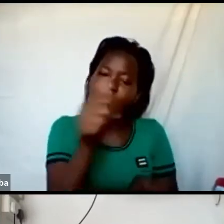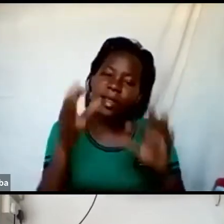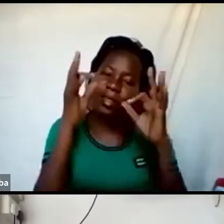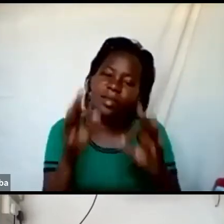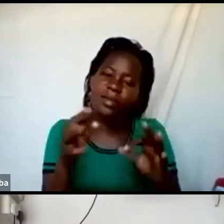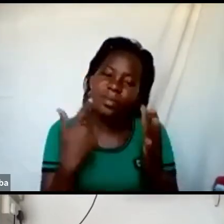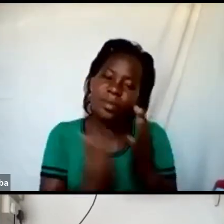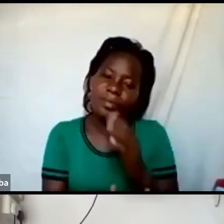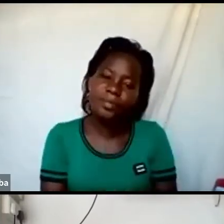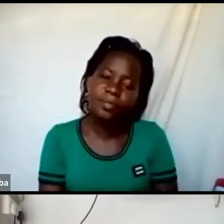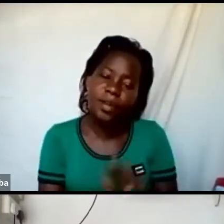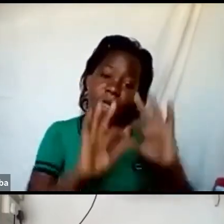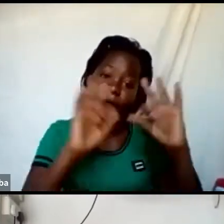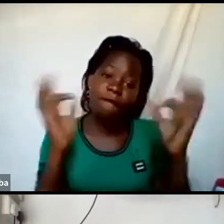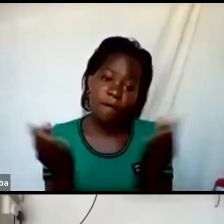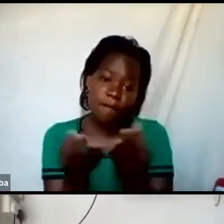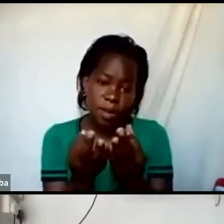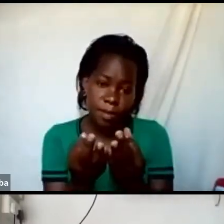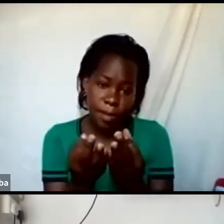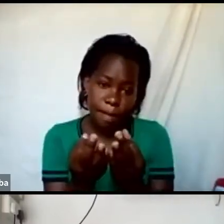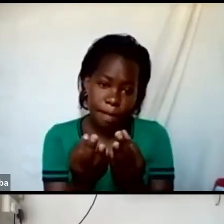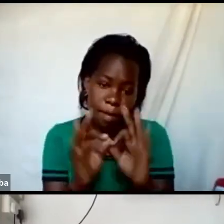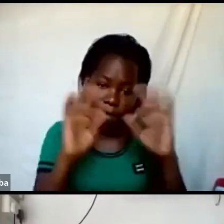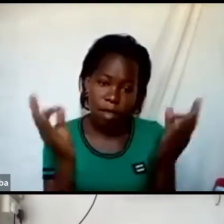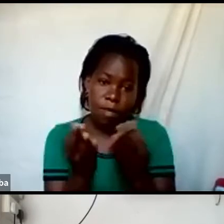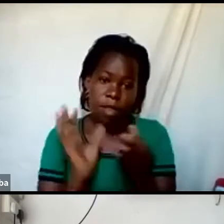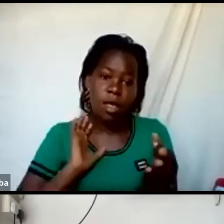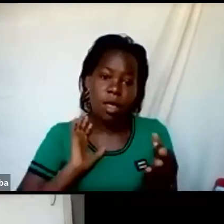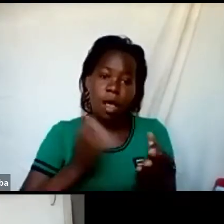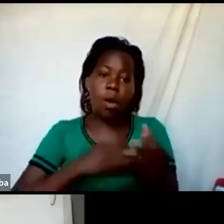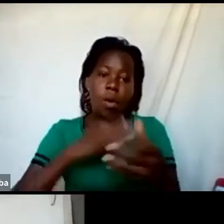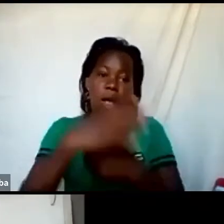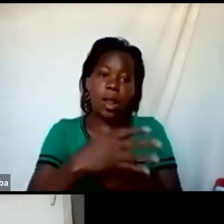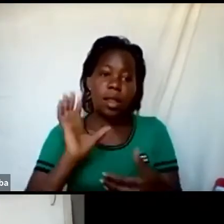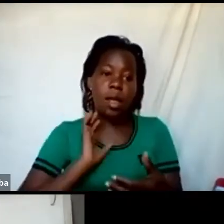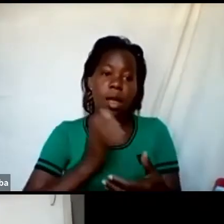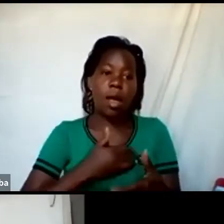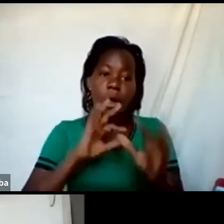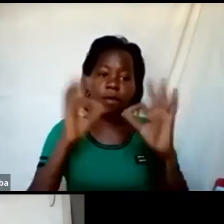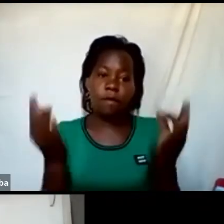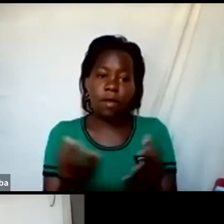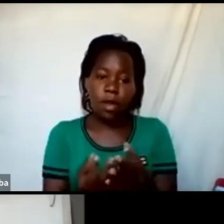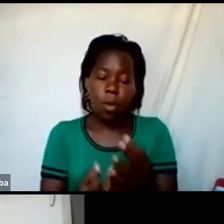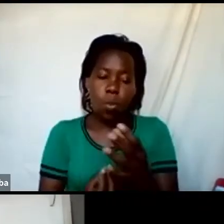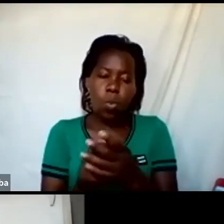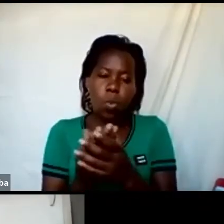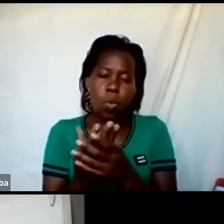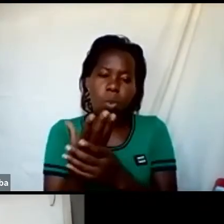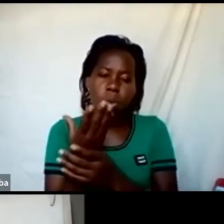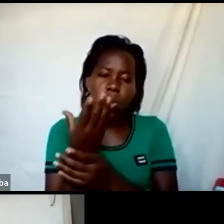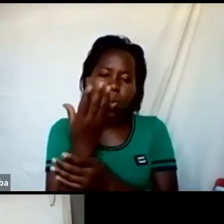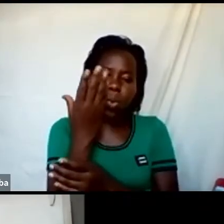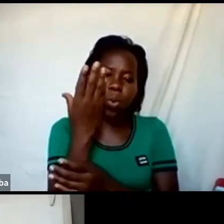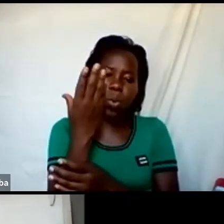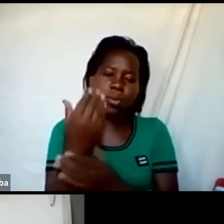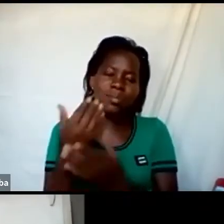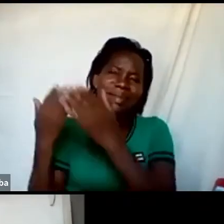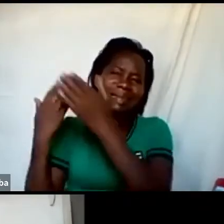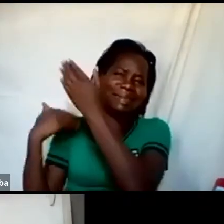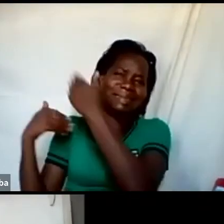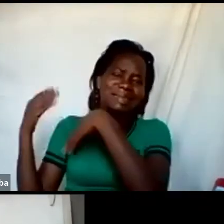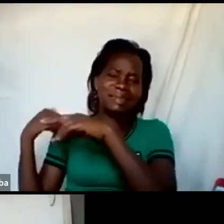family. Our culture, our family brought us up to, take a back seat to the